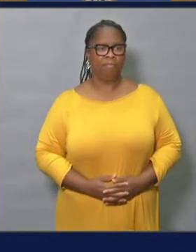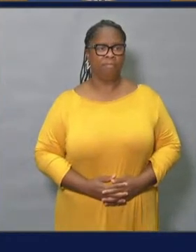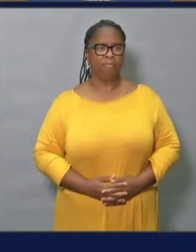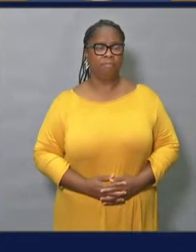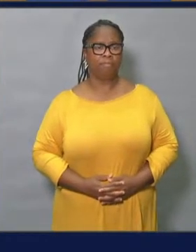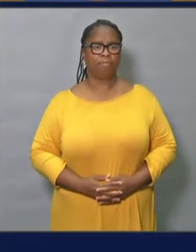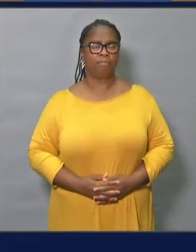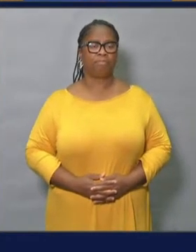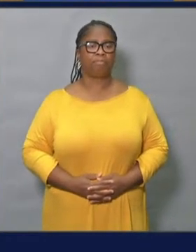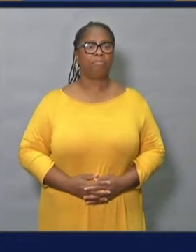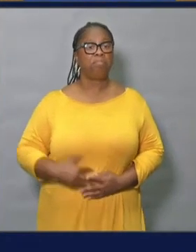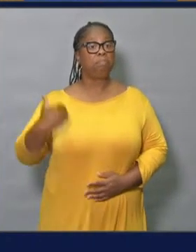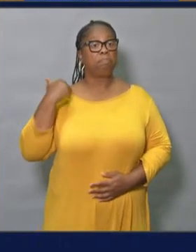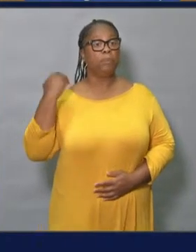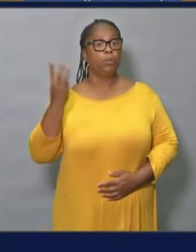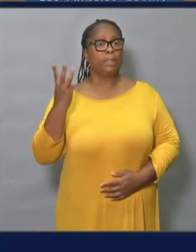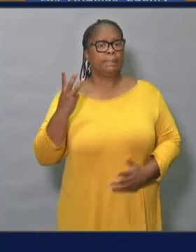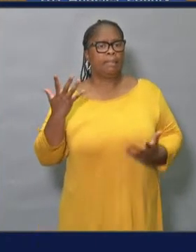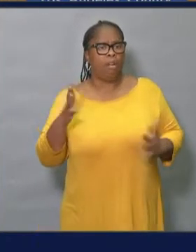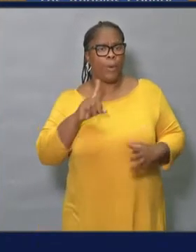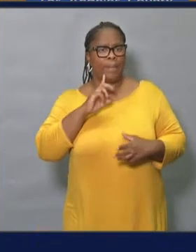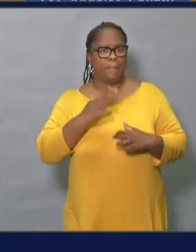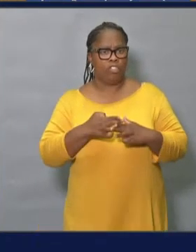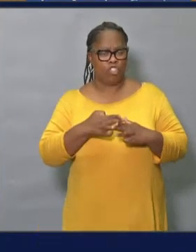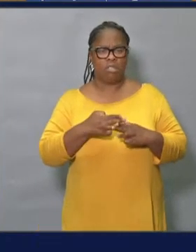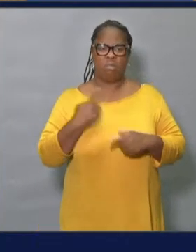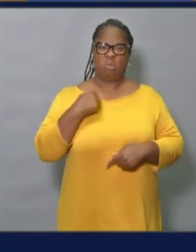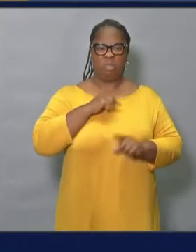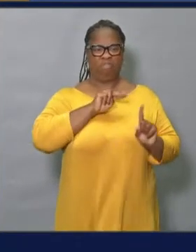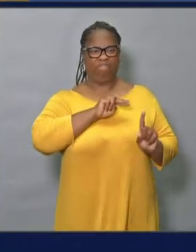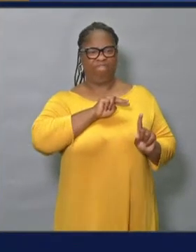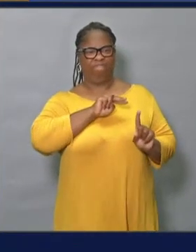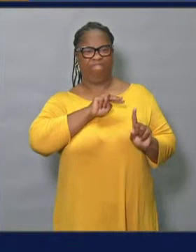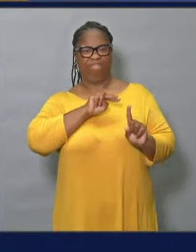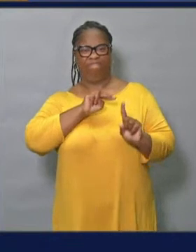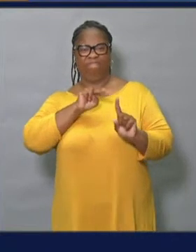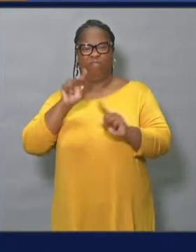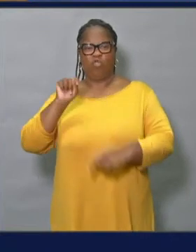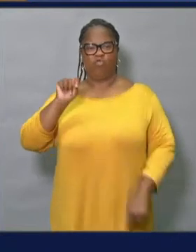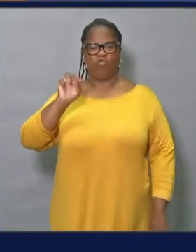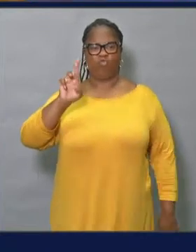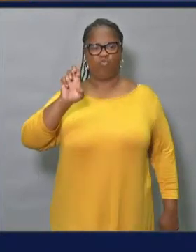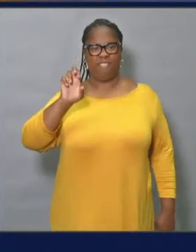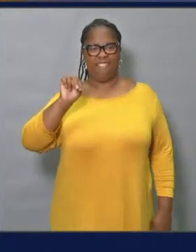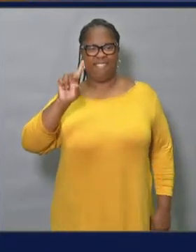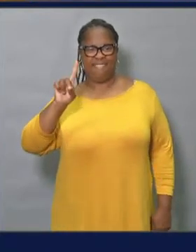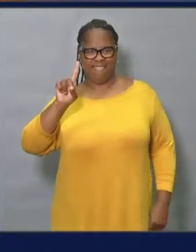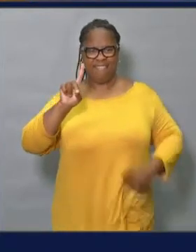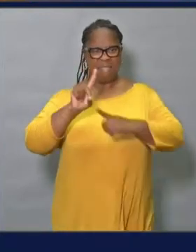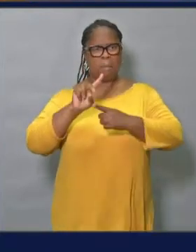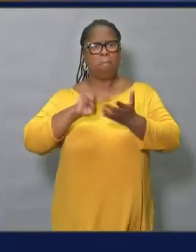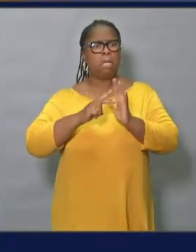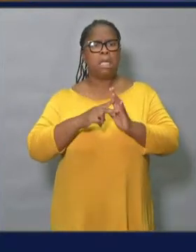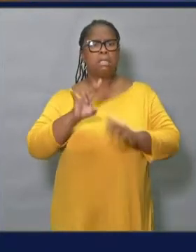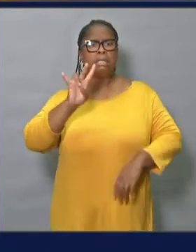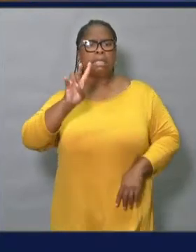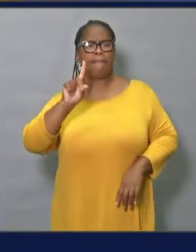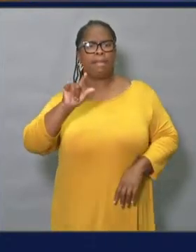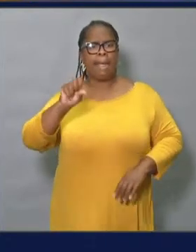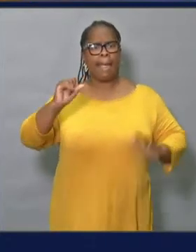And as I mentioned on Wednesday, when we are looking at trends, it is a good idea to look at daily 7-day averages over time.